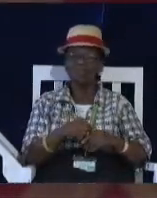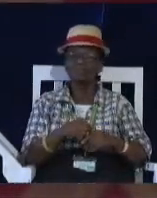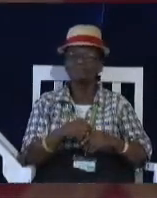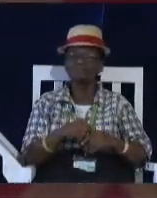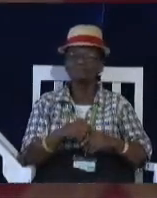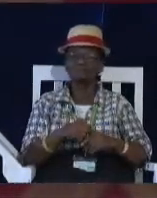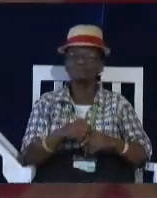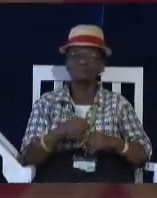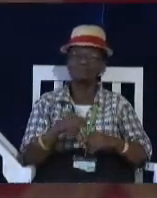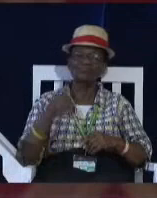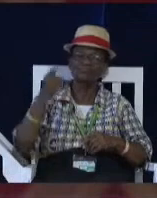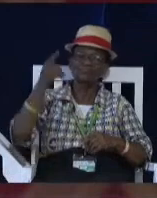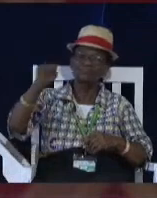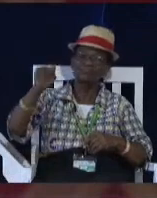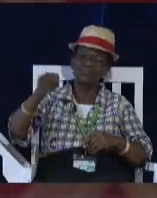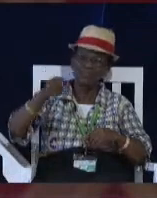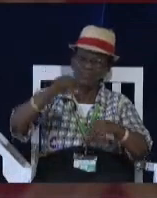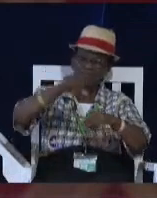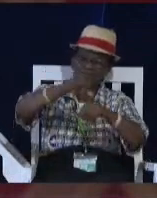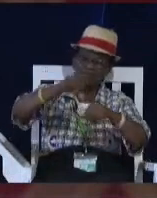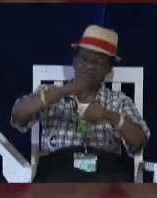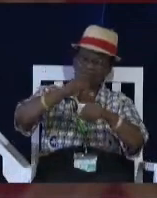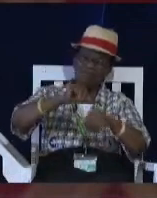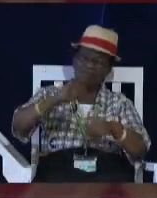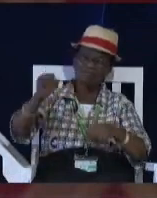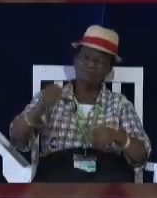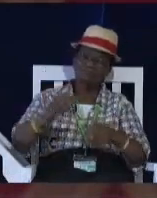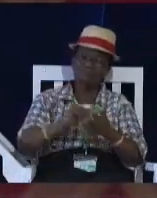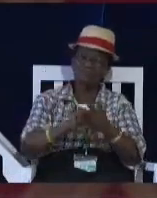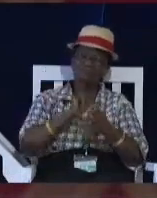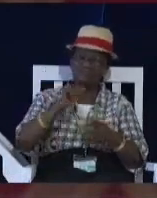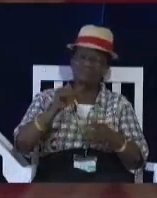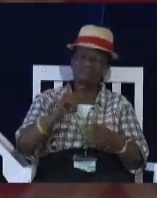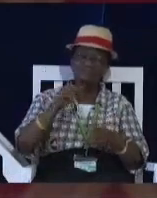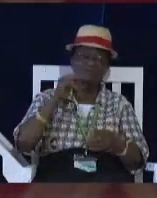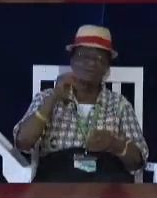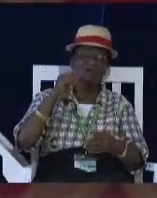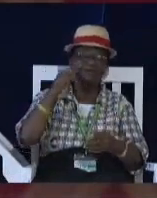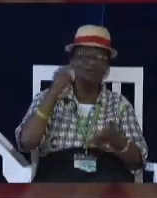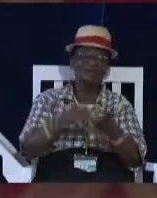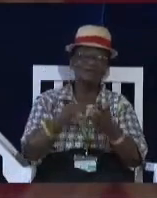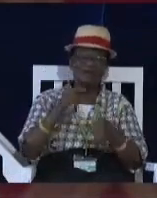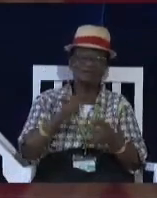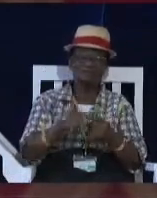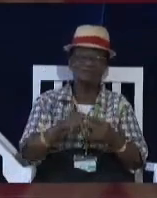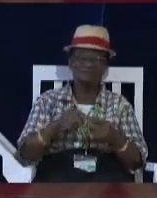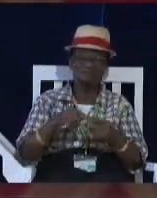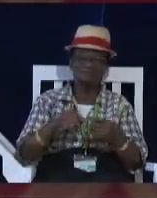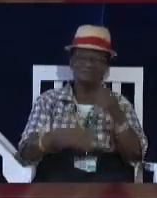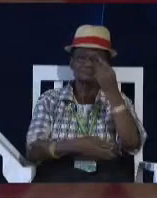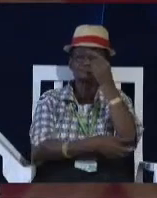the anointing that is required to heal headache